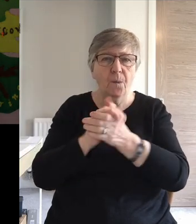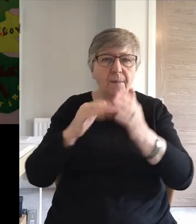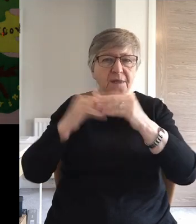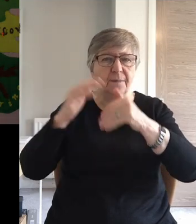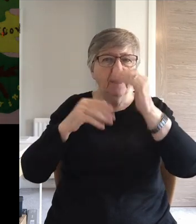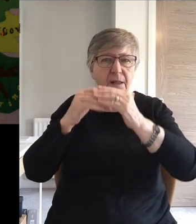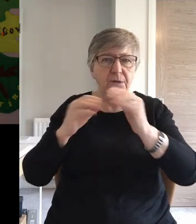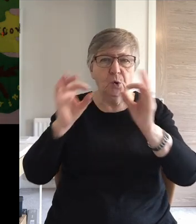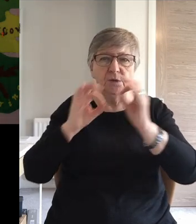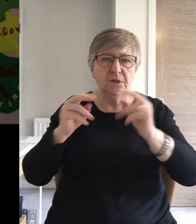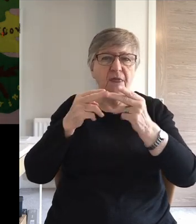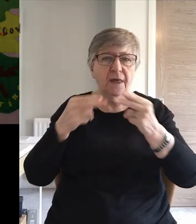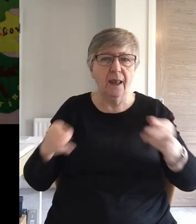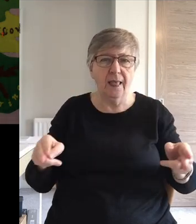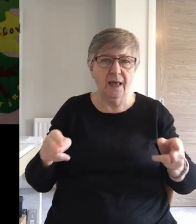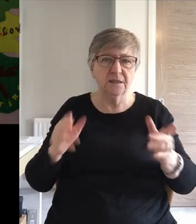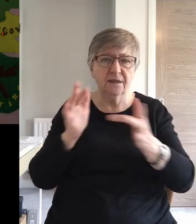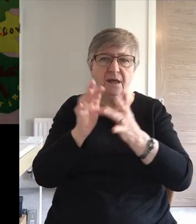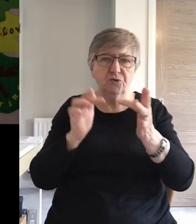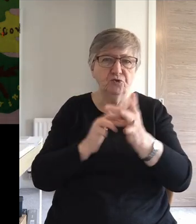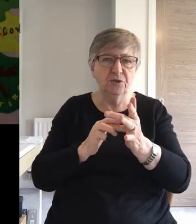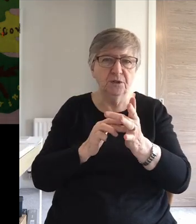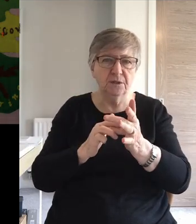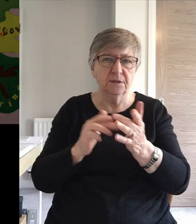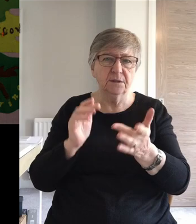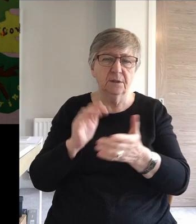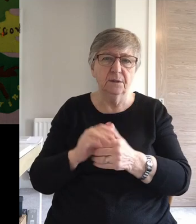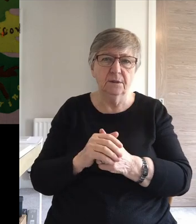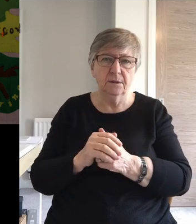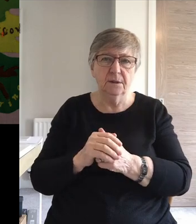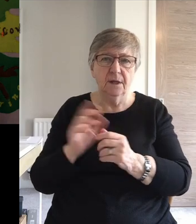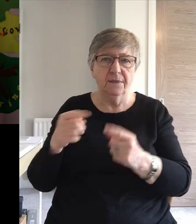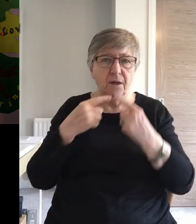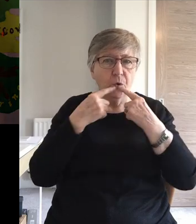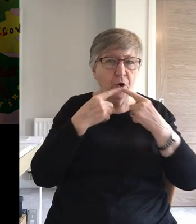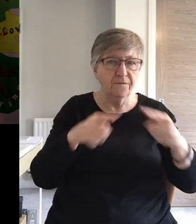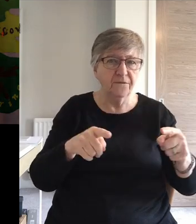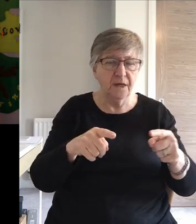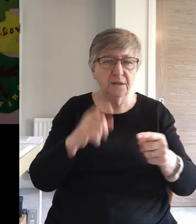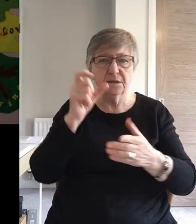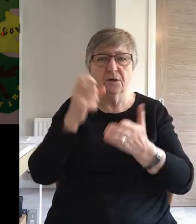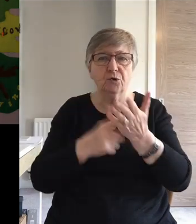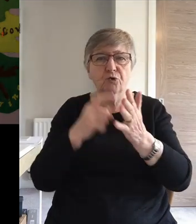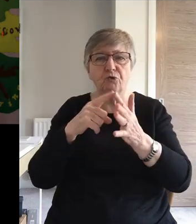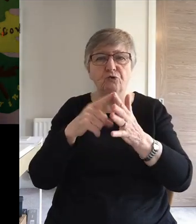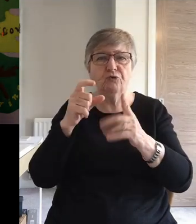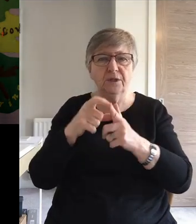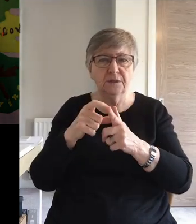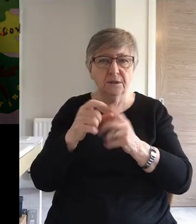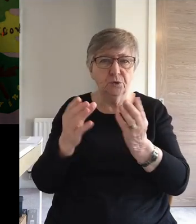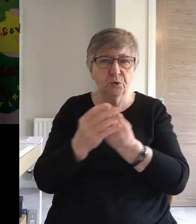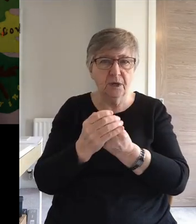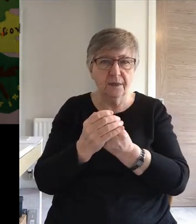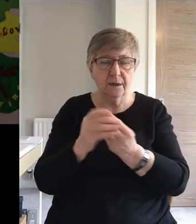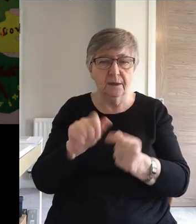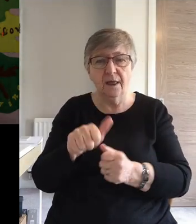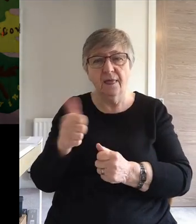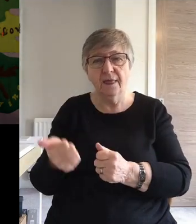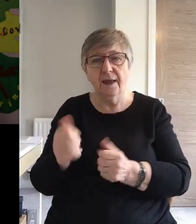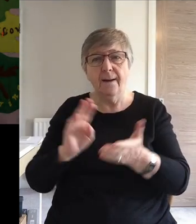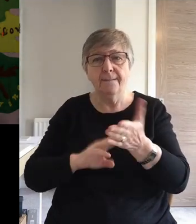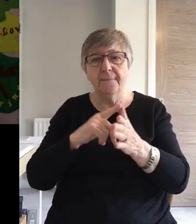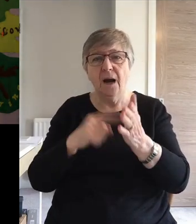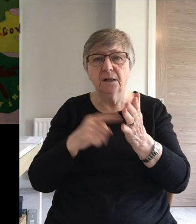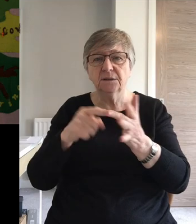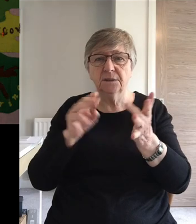less. And after we've sung that hymn, there'll be the confessing of our faith together in the words of the Apostles' Creed.